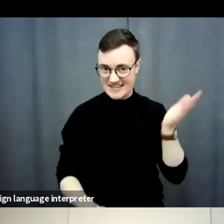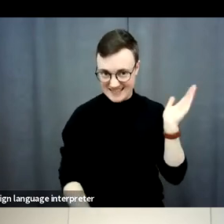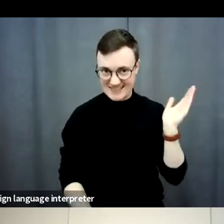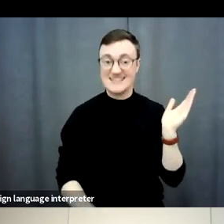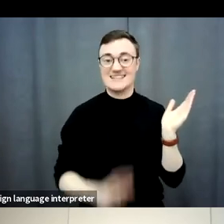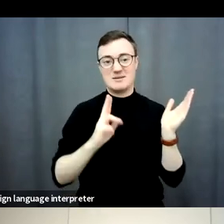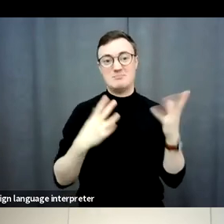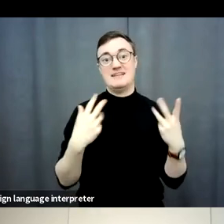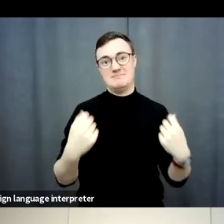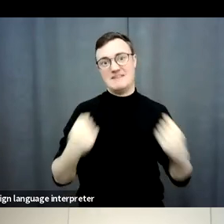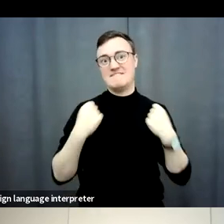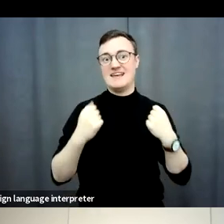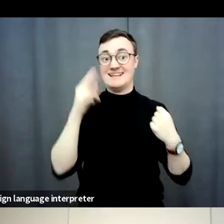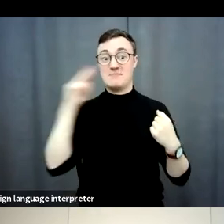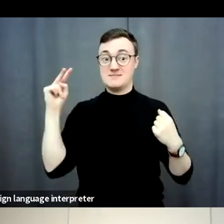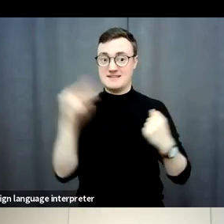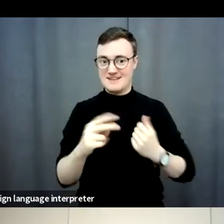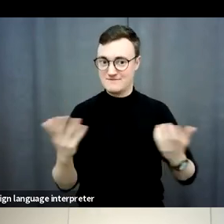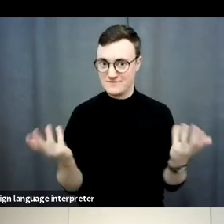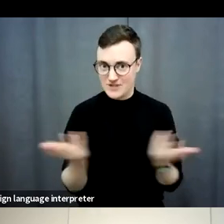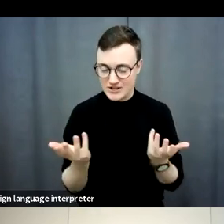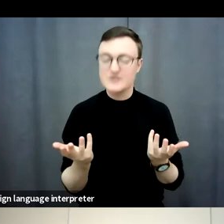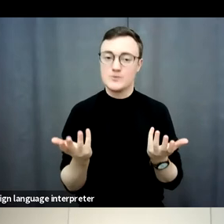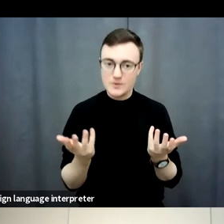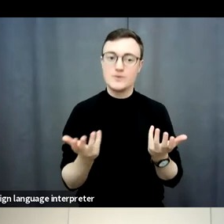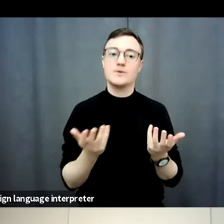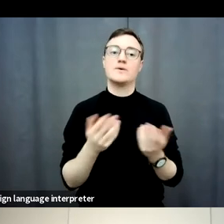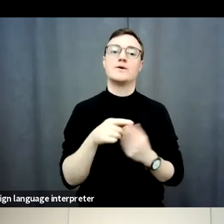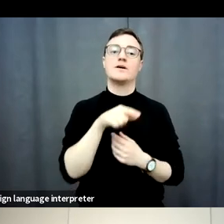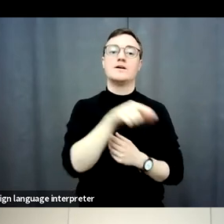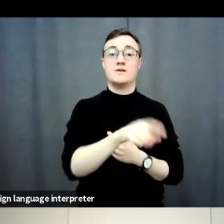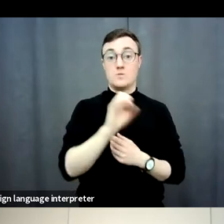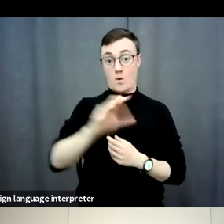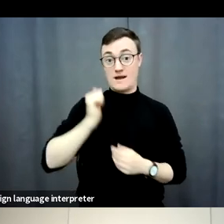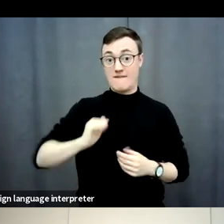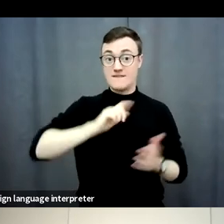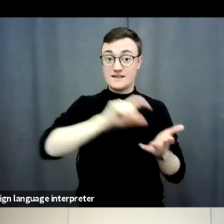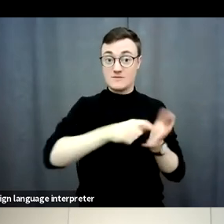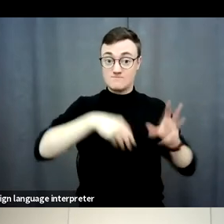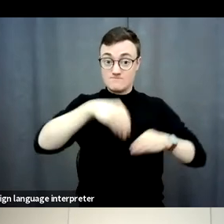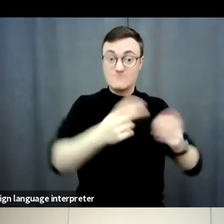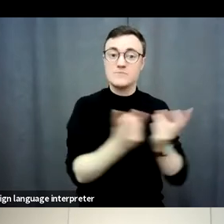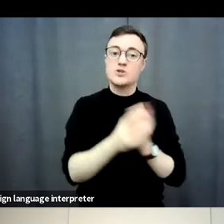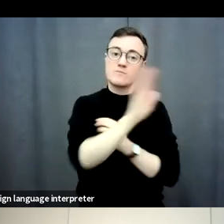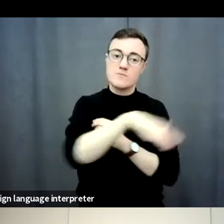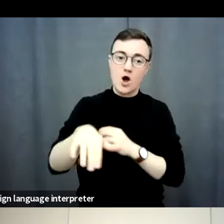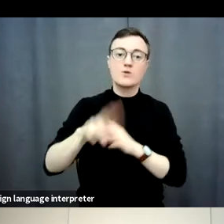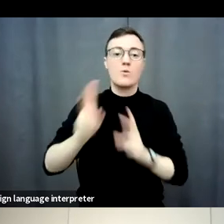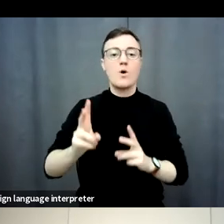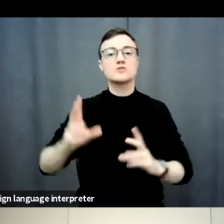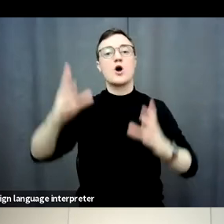very important aspect is that with Lego Braille bricks, children and teachers can